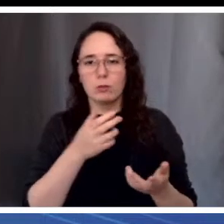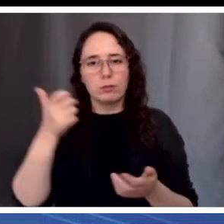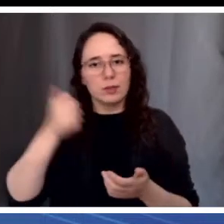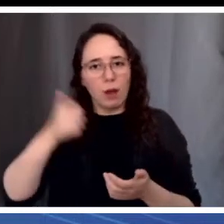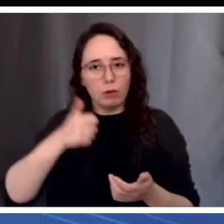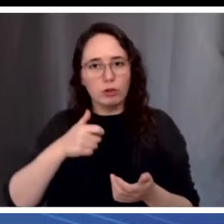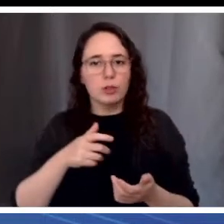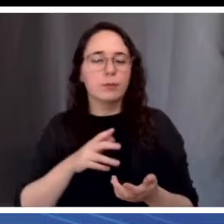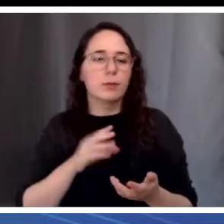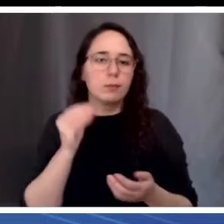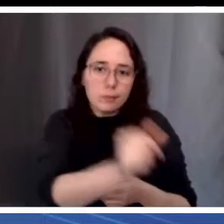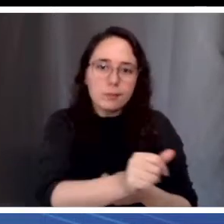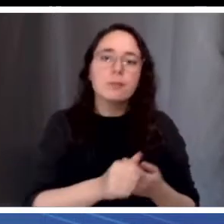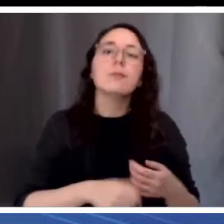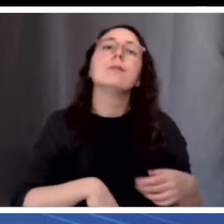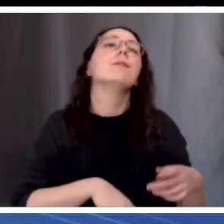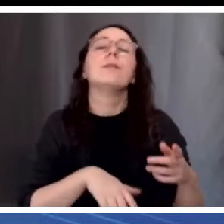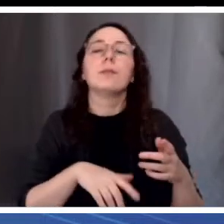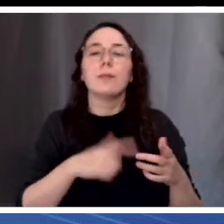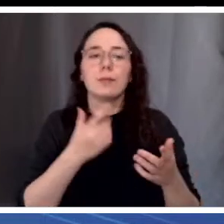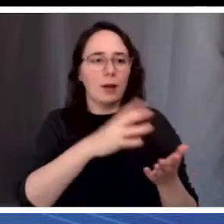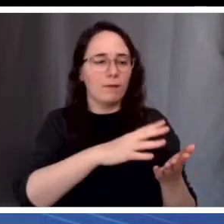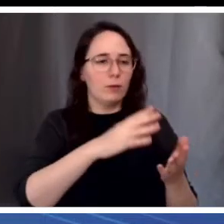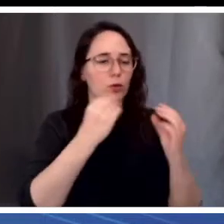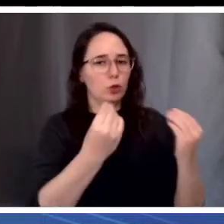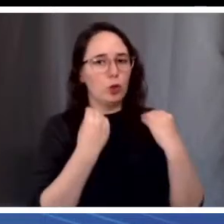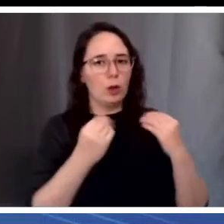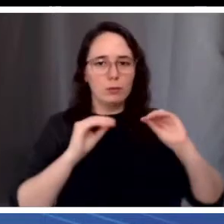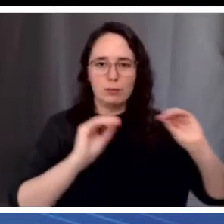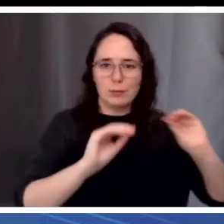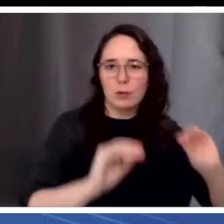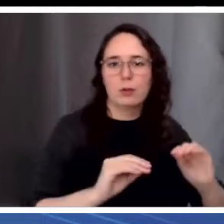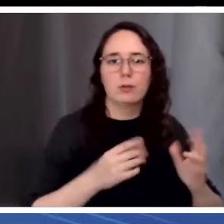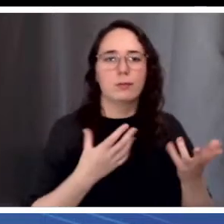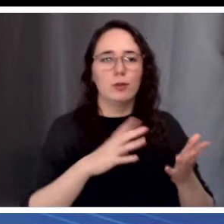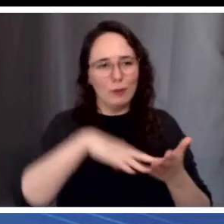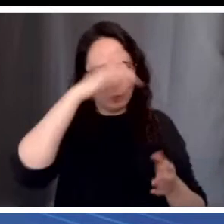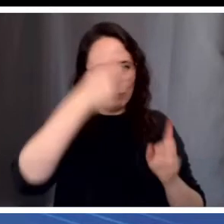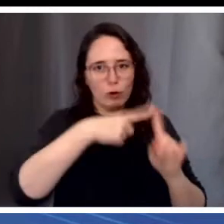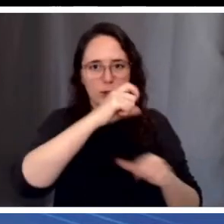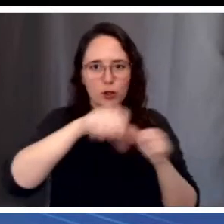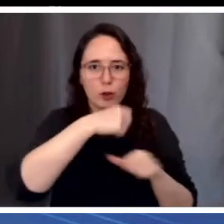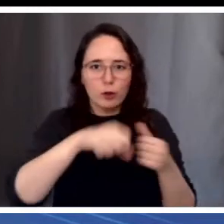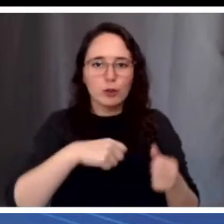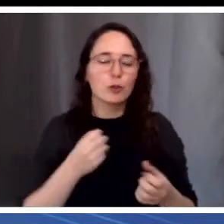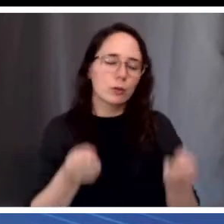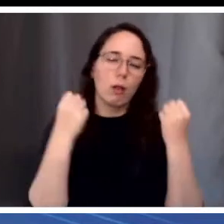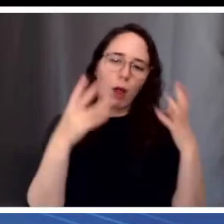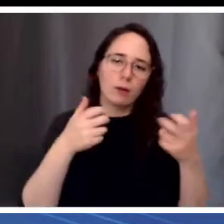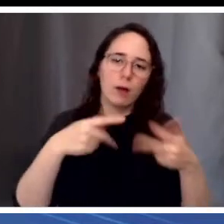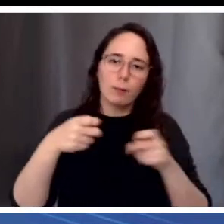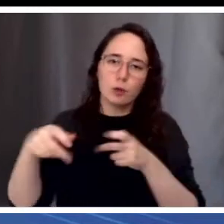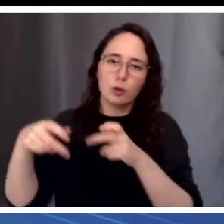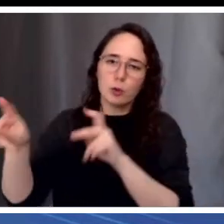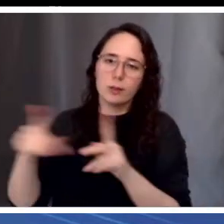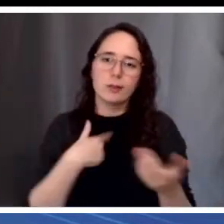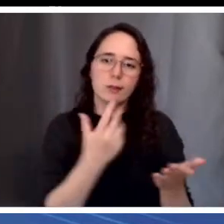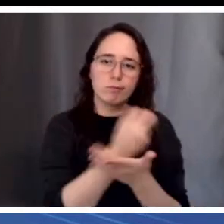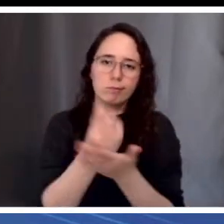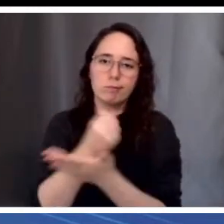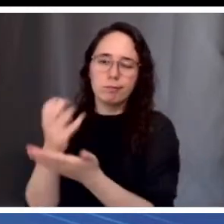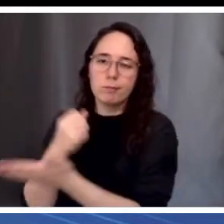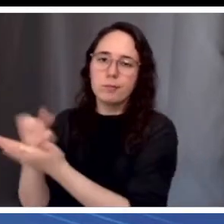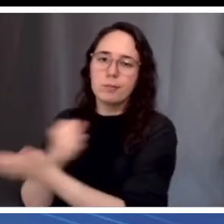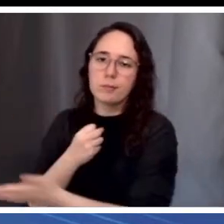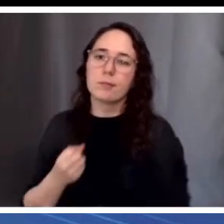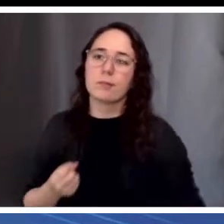They've learned a lot from me. I've learned a lot from them. This has moved in so many directions of which I would never have imagined. And